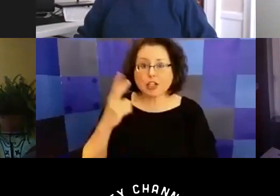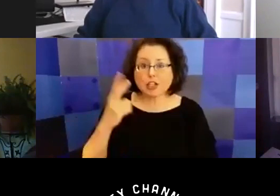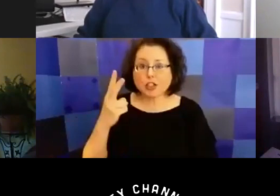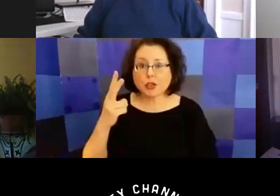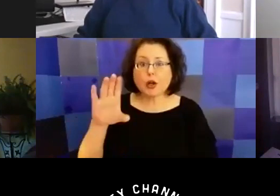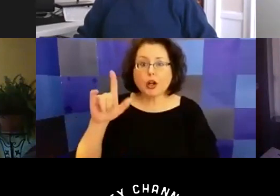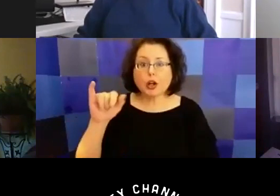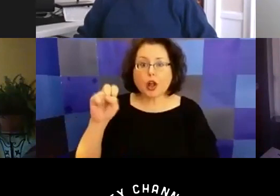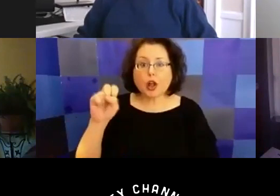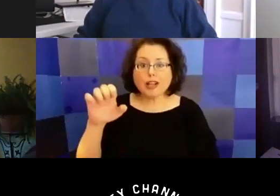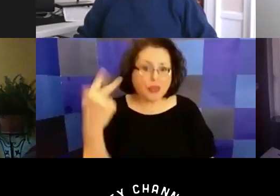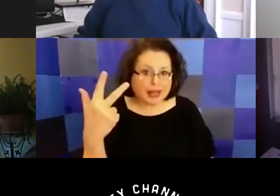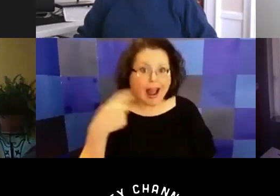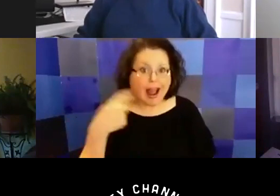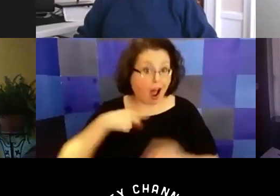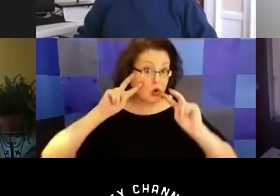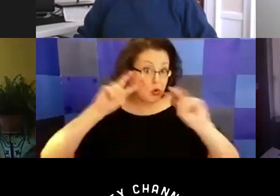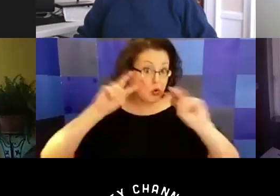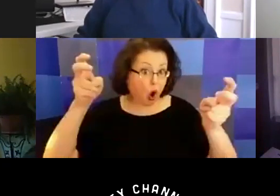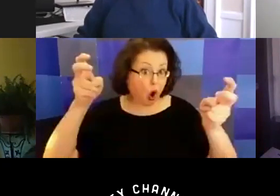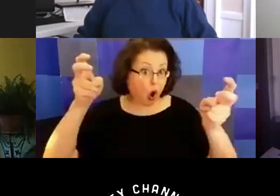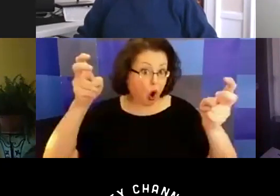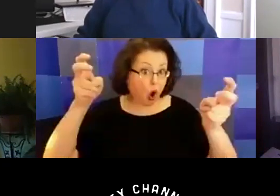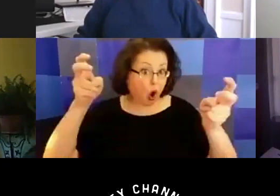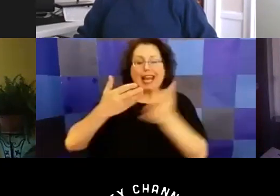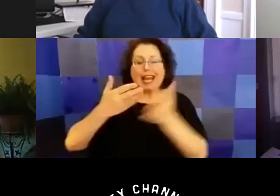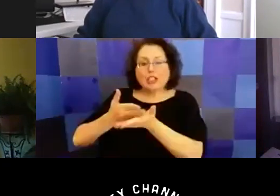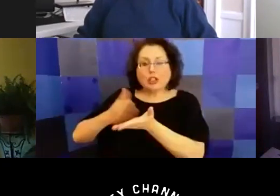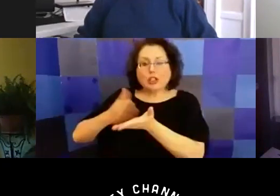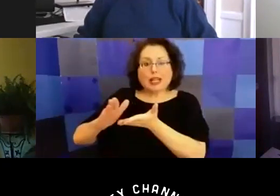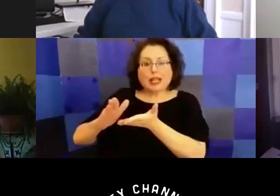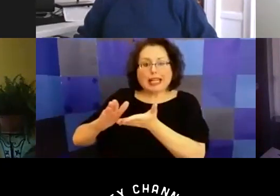And I quote, and excluding